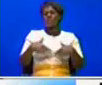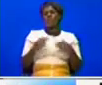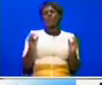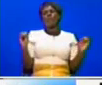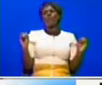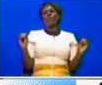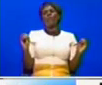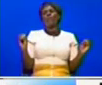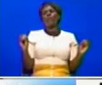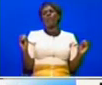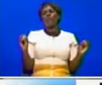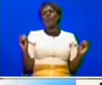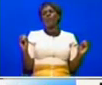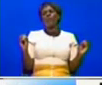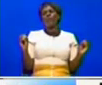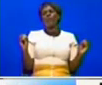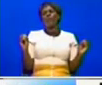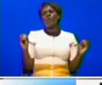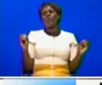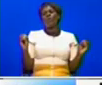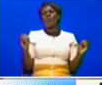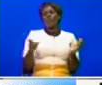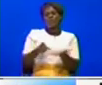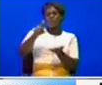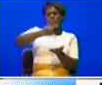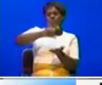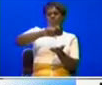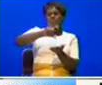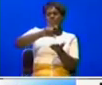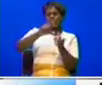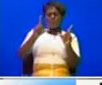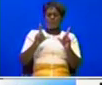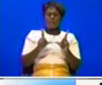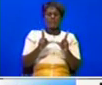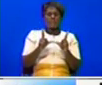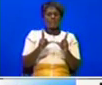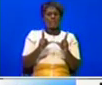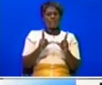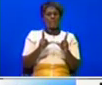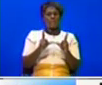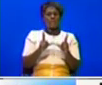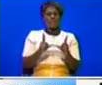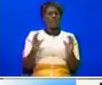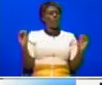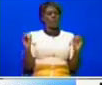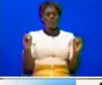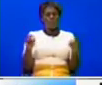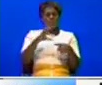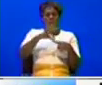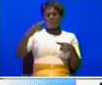to raise the business permits, the licenses our mama